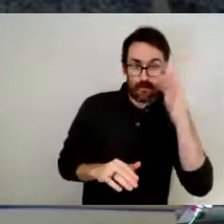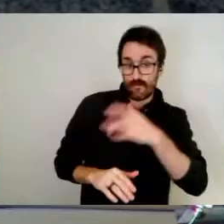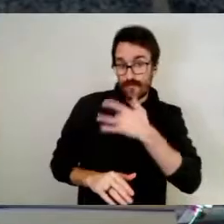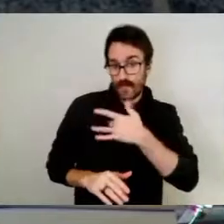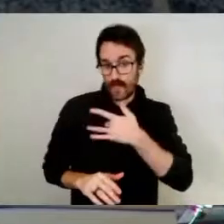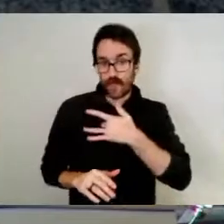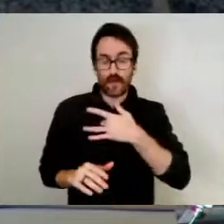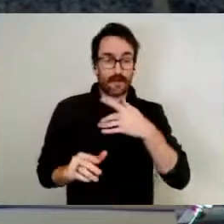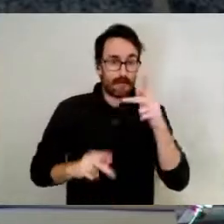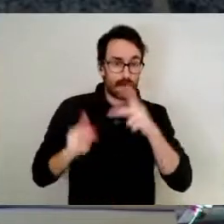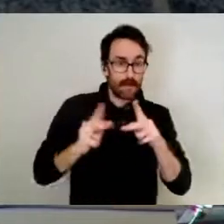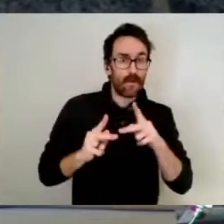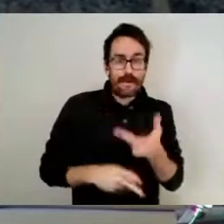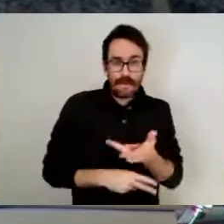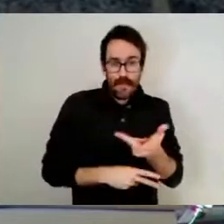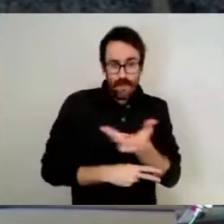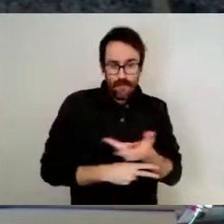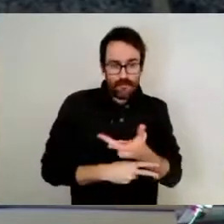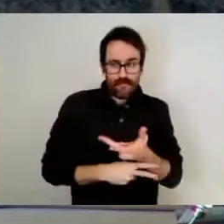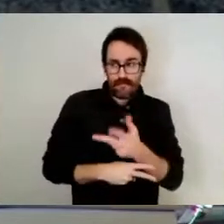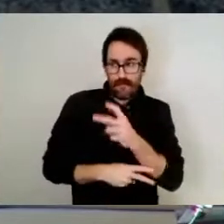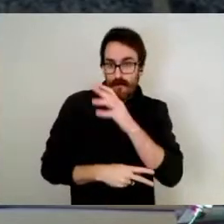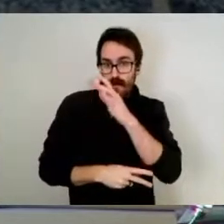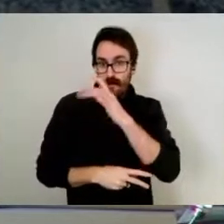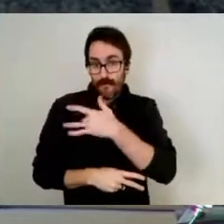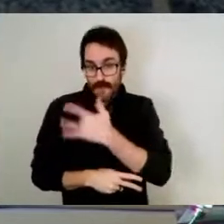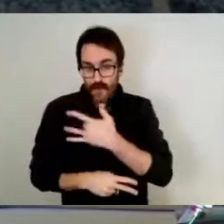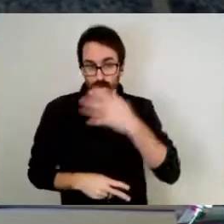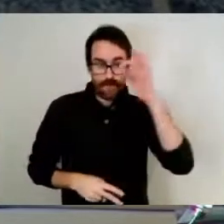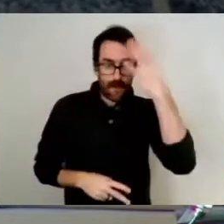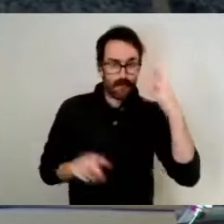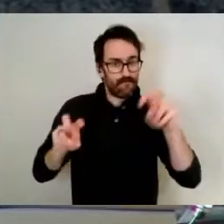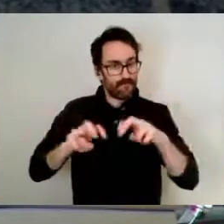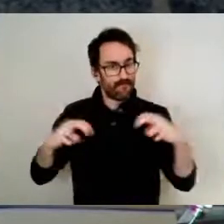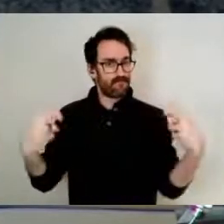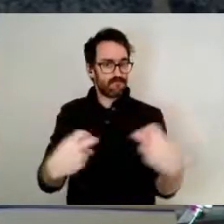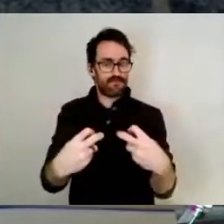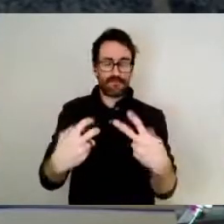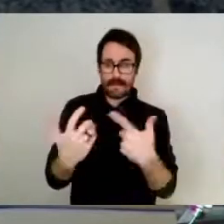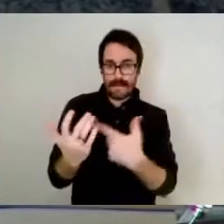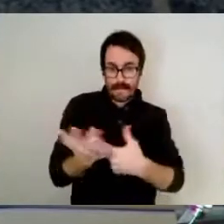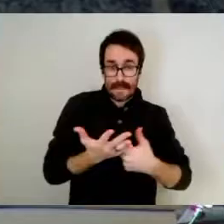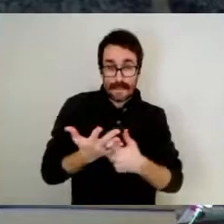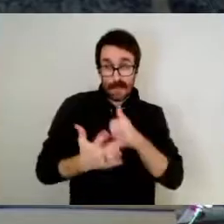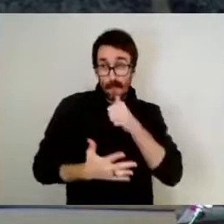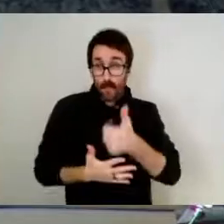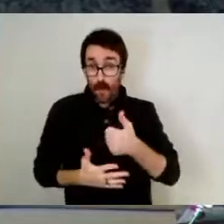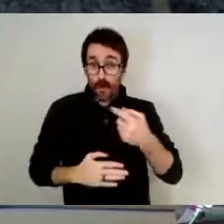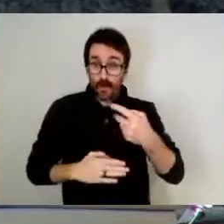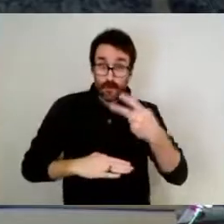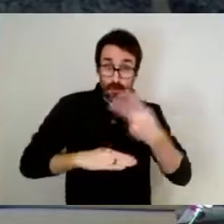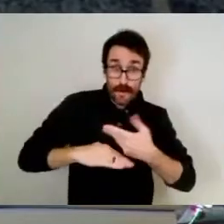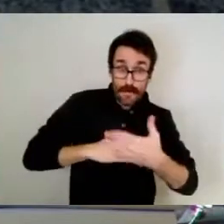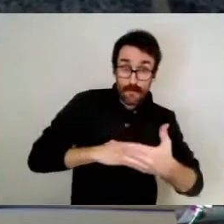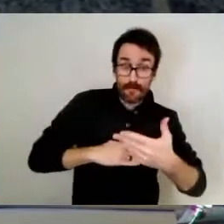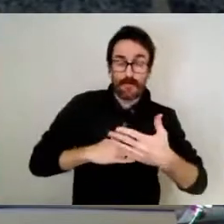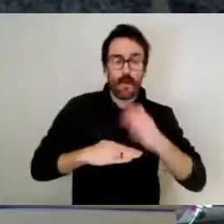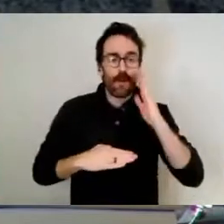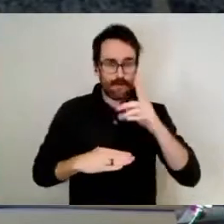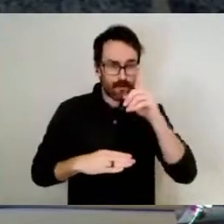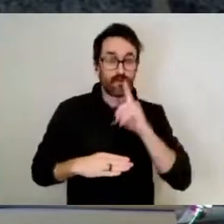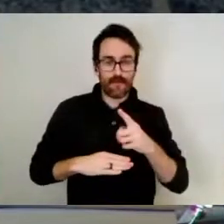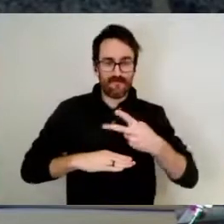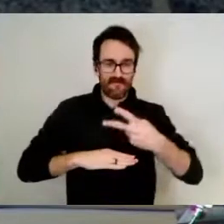on its mandates to deal with their fight against COVID-19. That has to be paramount. But, you know, we may be